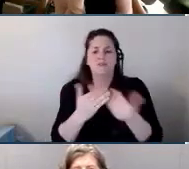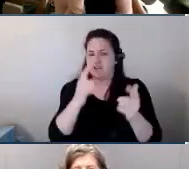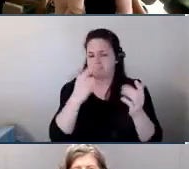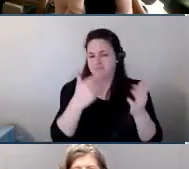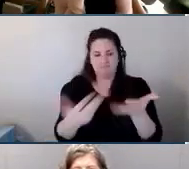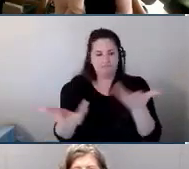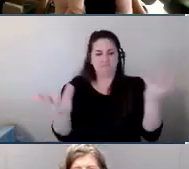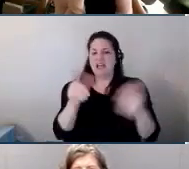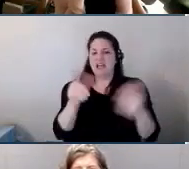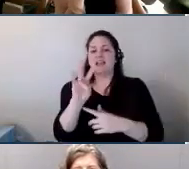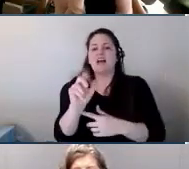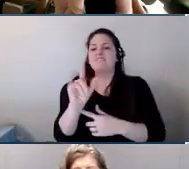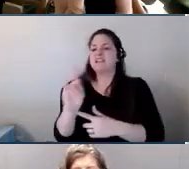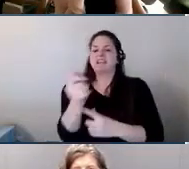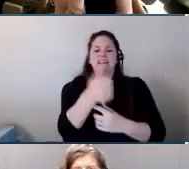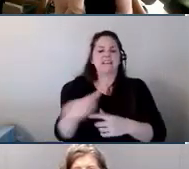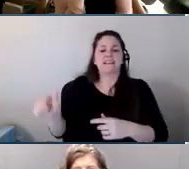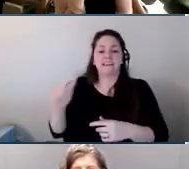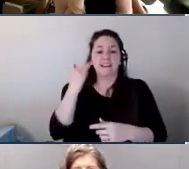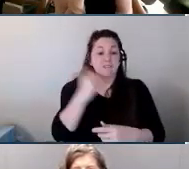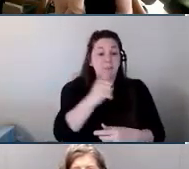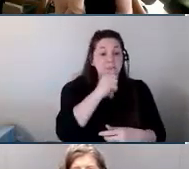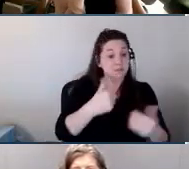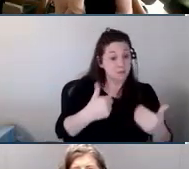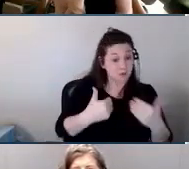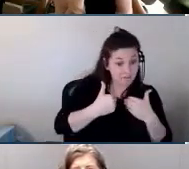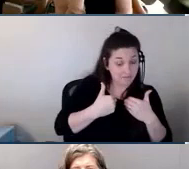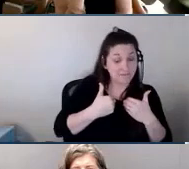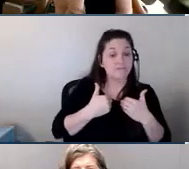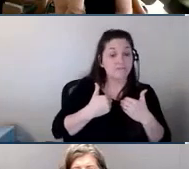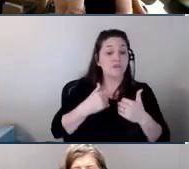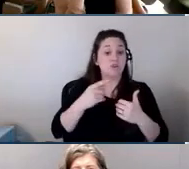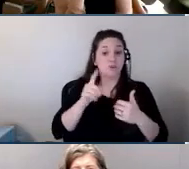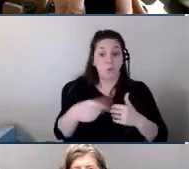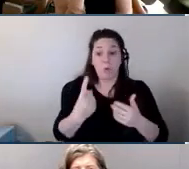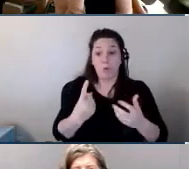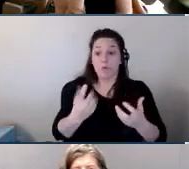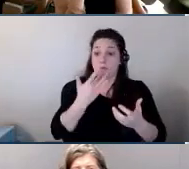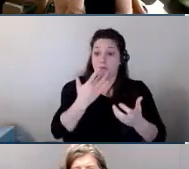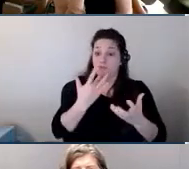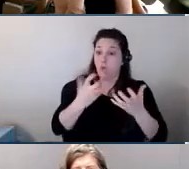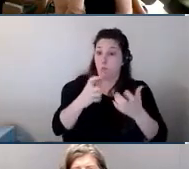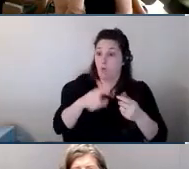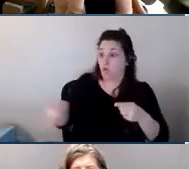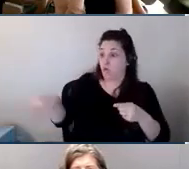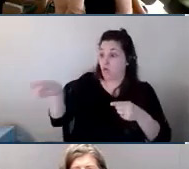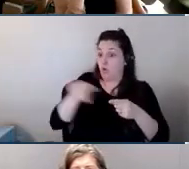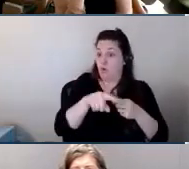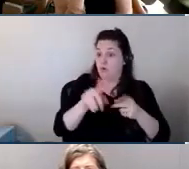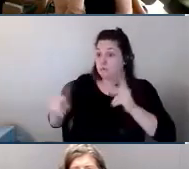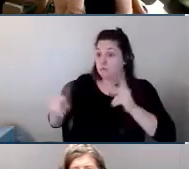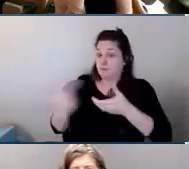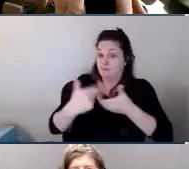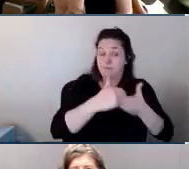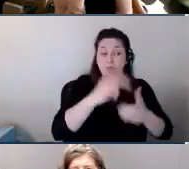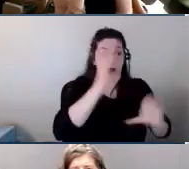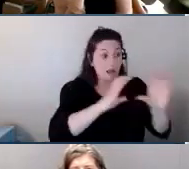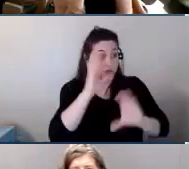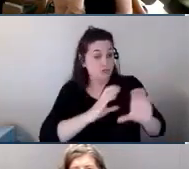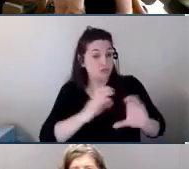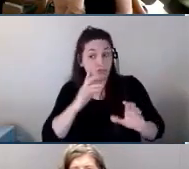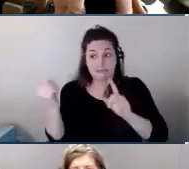a live link, and if it's password protected and you only want the browsers of your poster to be able to